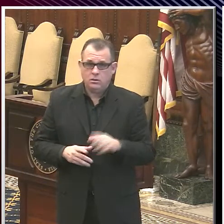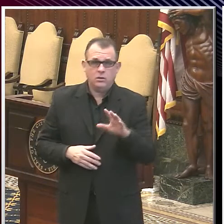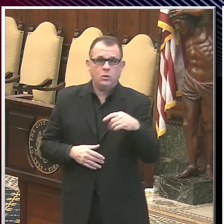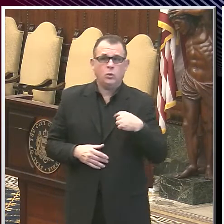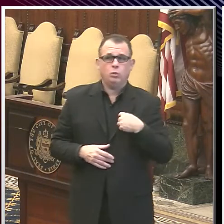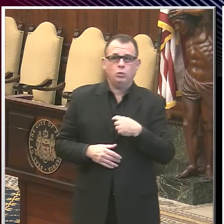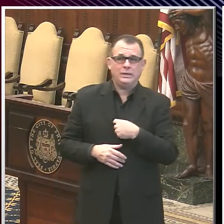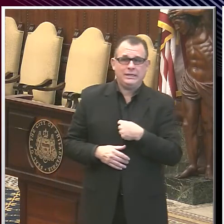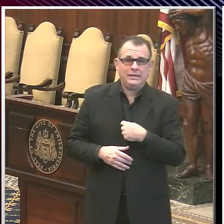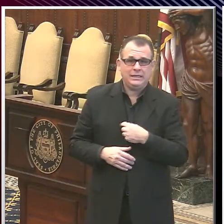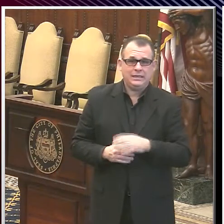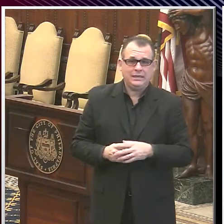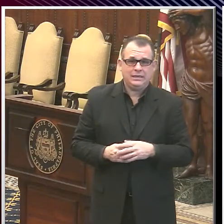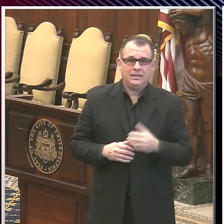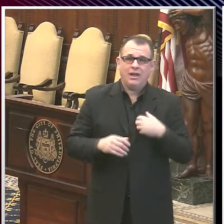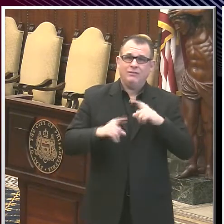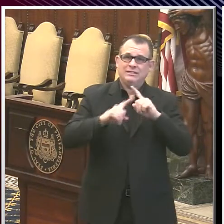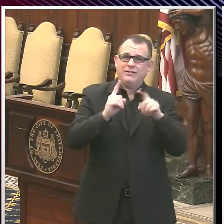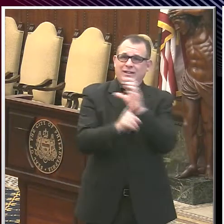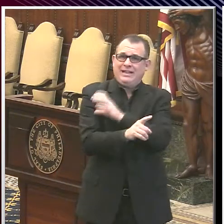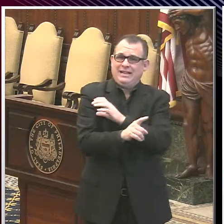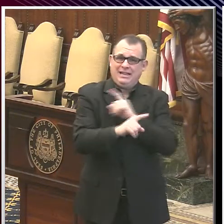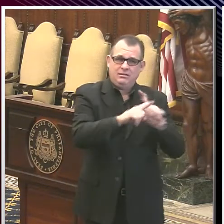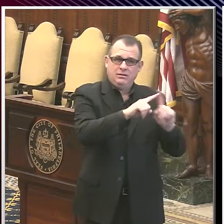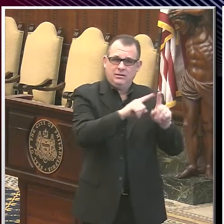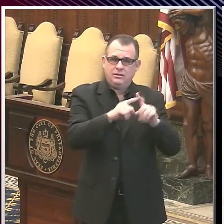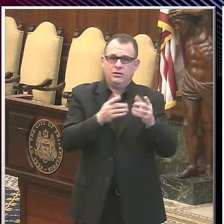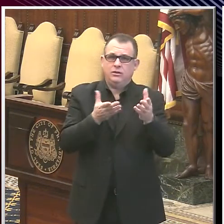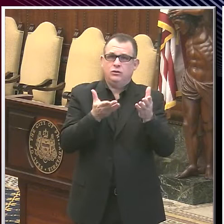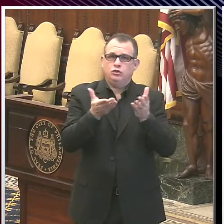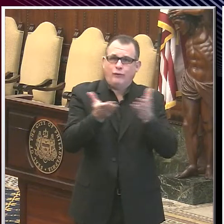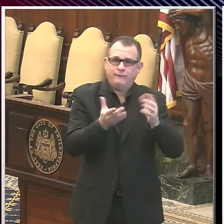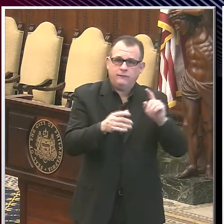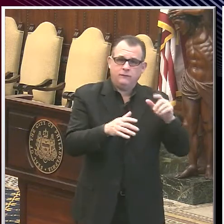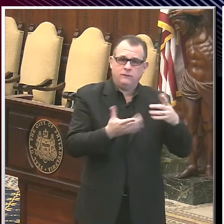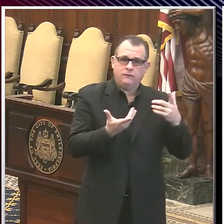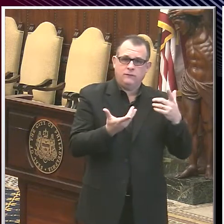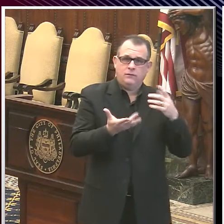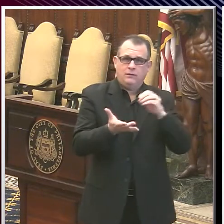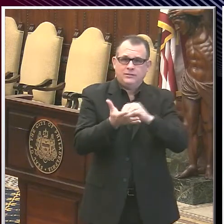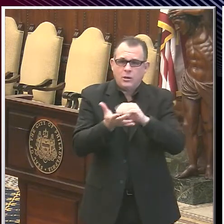We've already been approached by some of the clinics that serve the